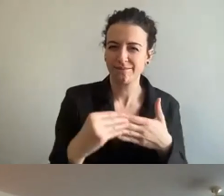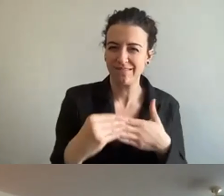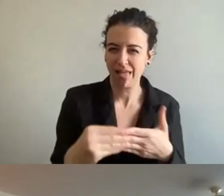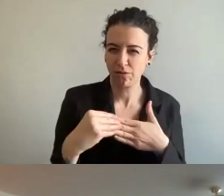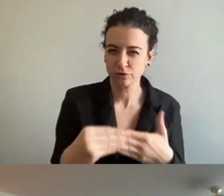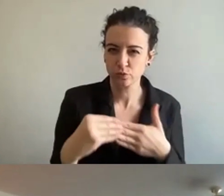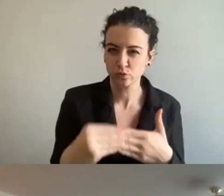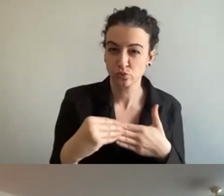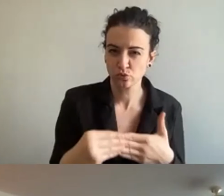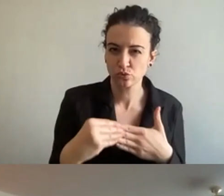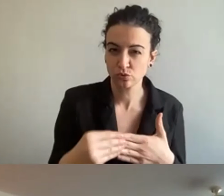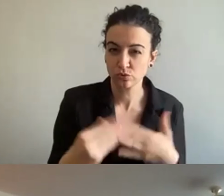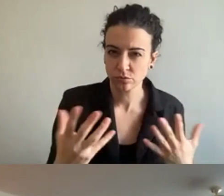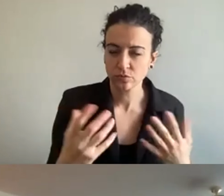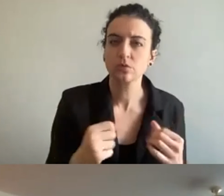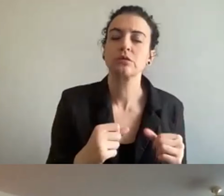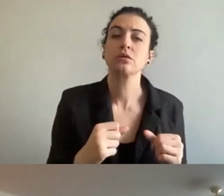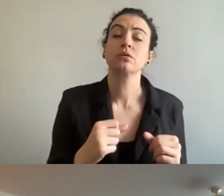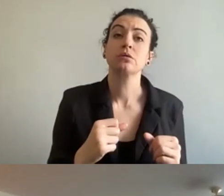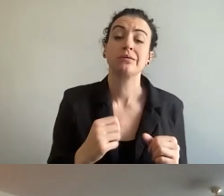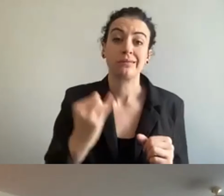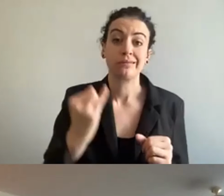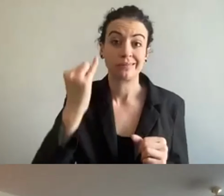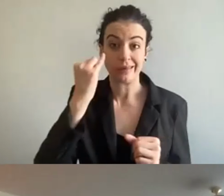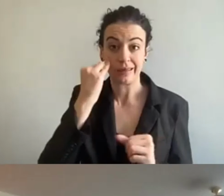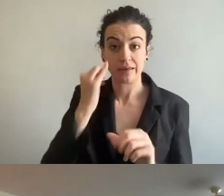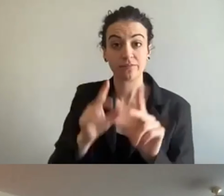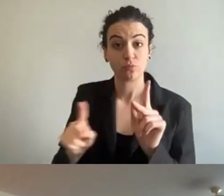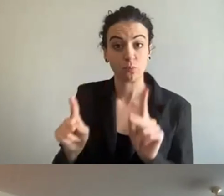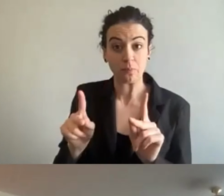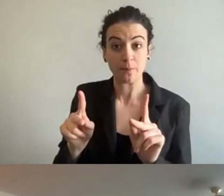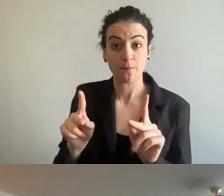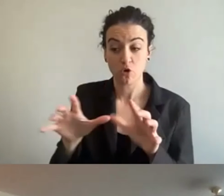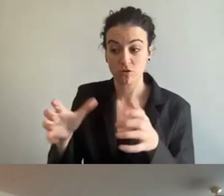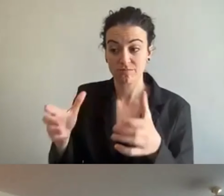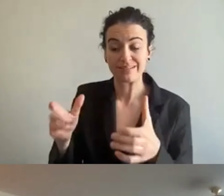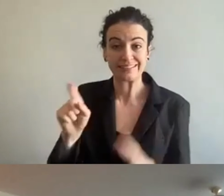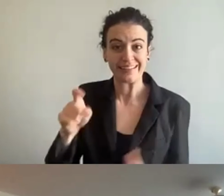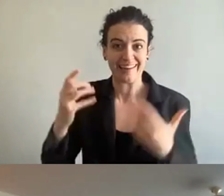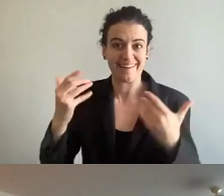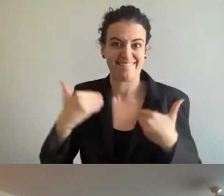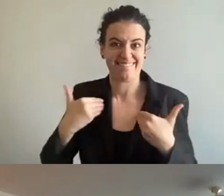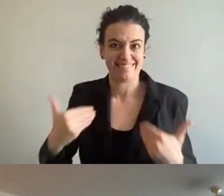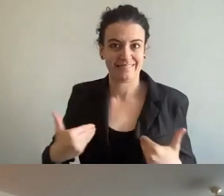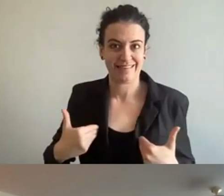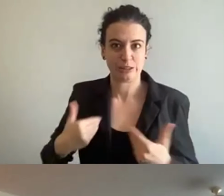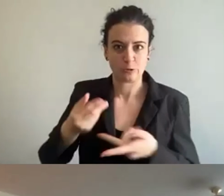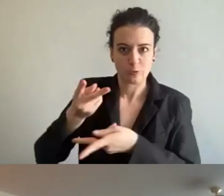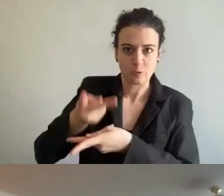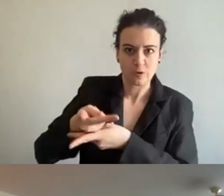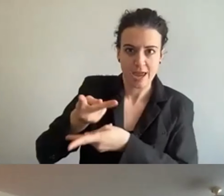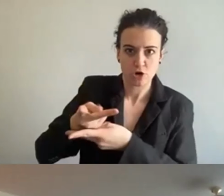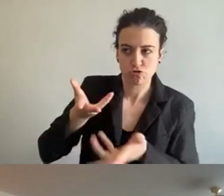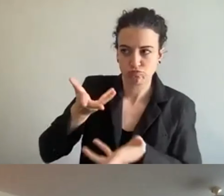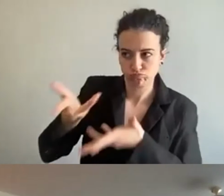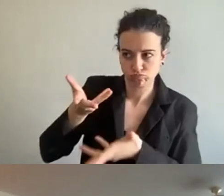more like physical care but don't necessarily have